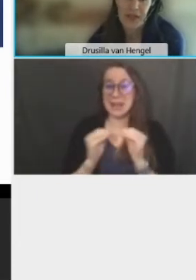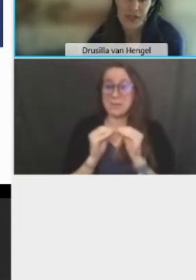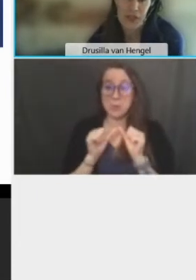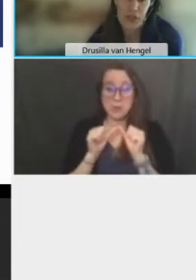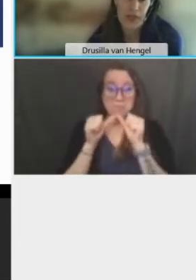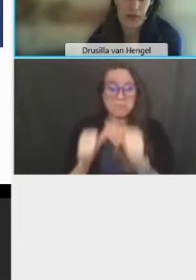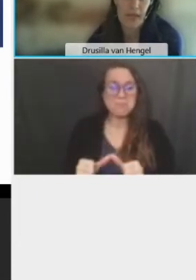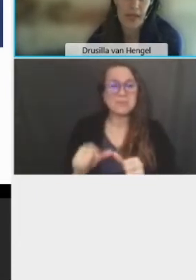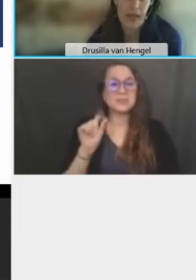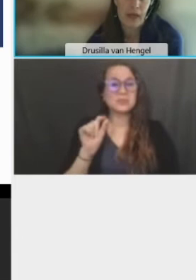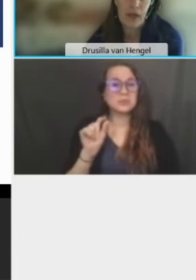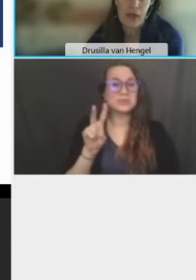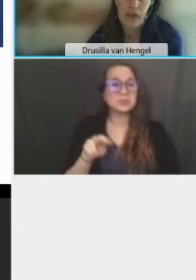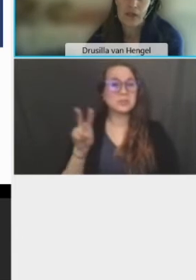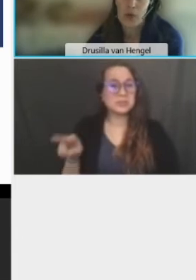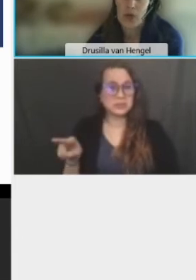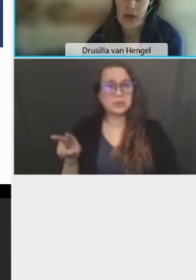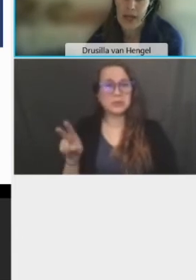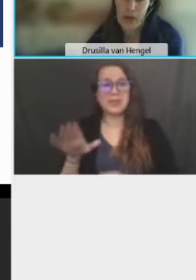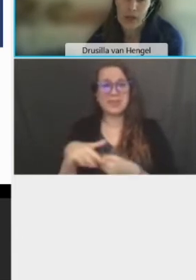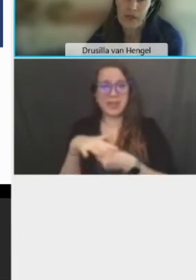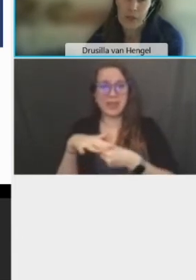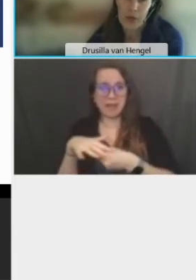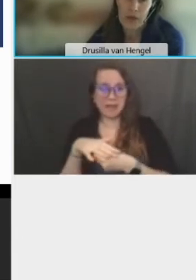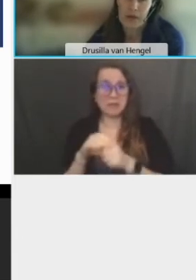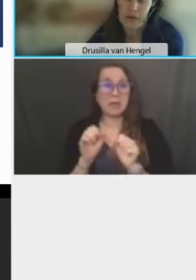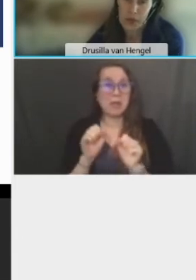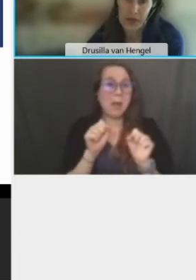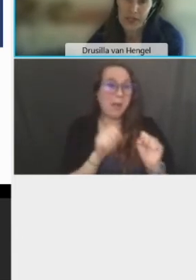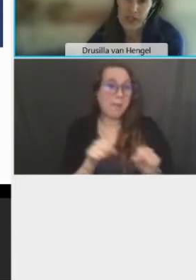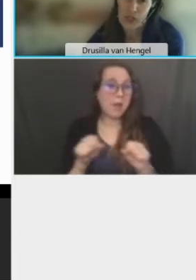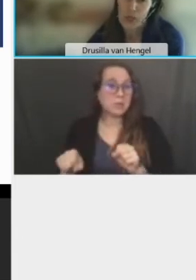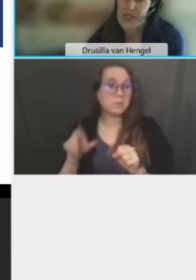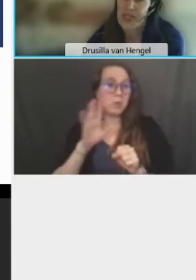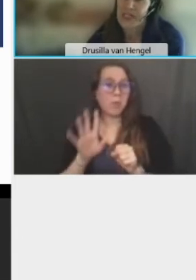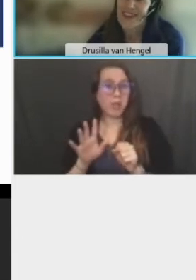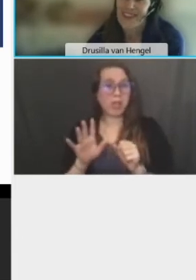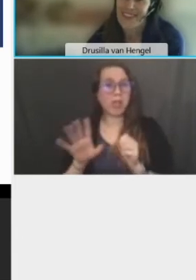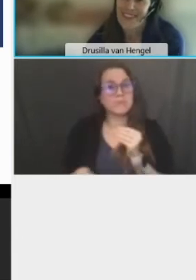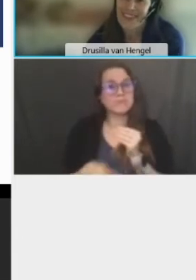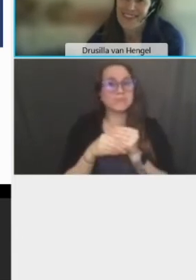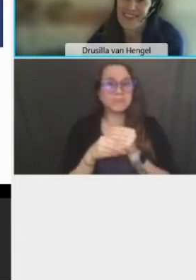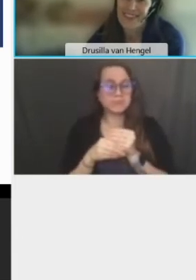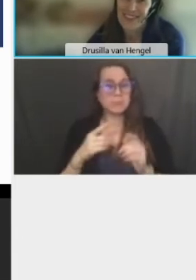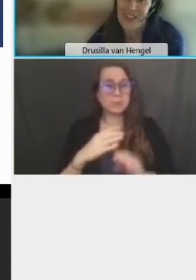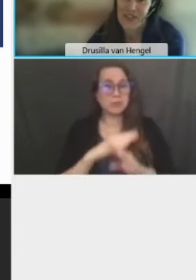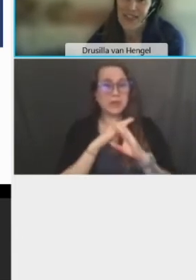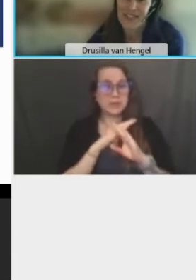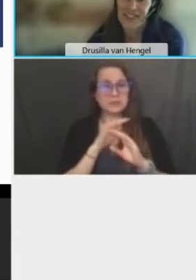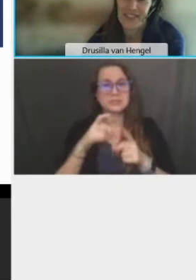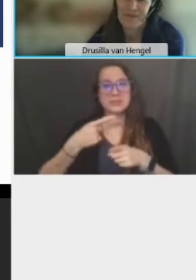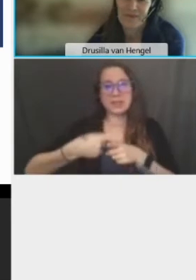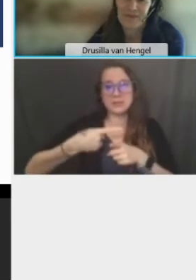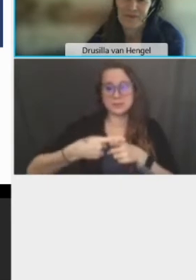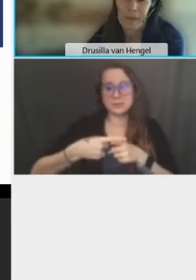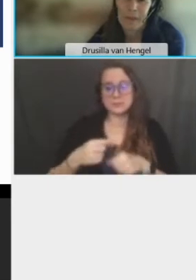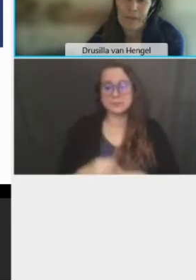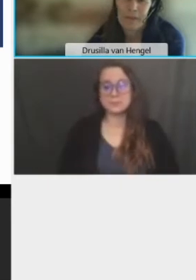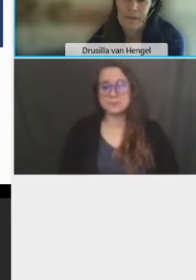between Constitution and Main, could explore and will explore additional protections at these